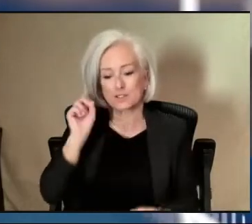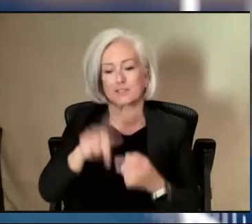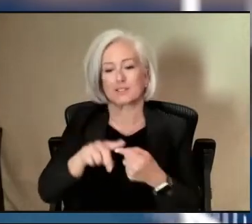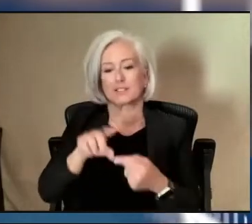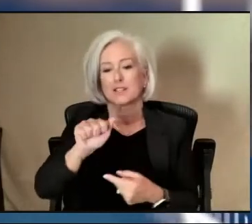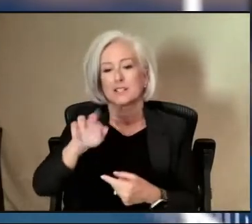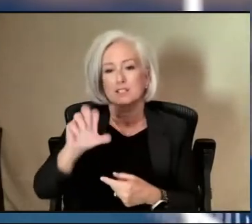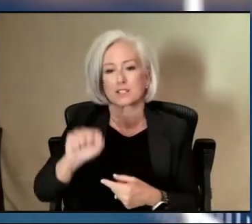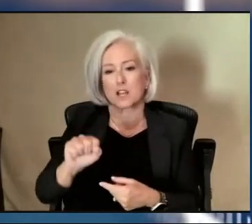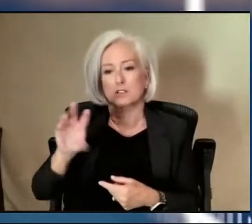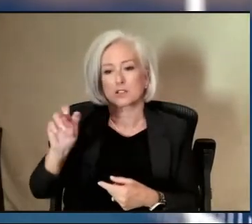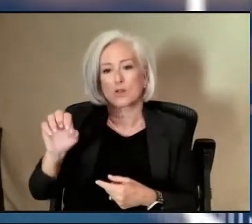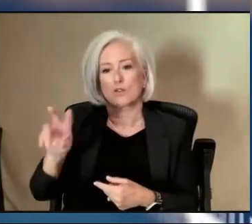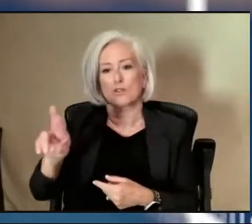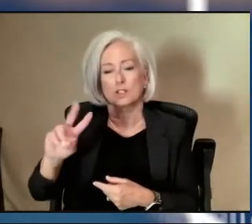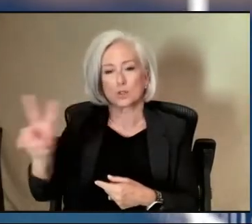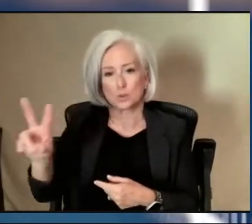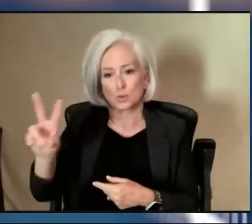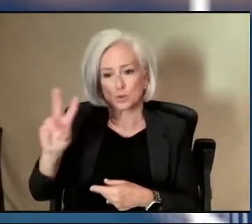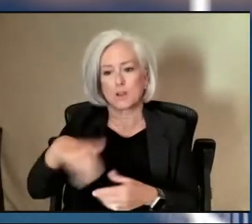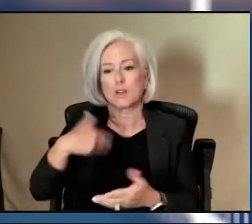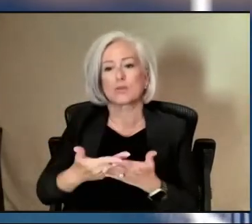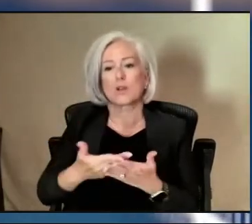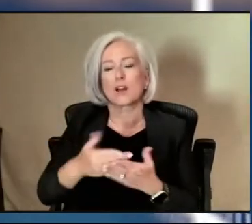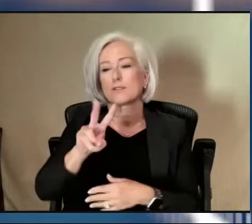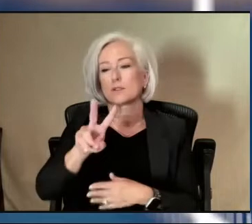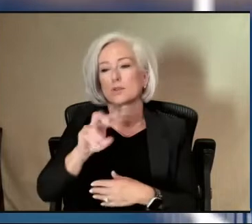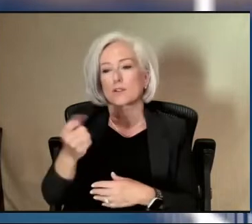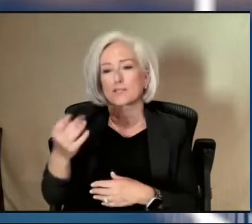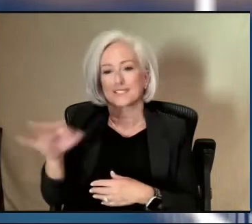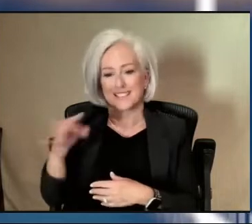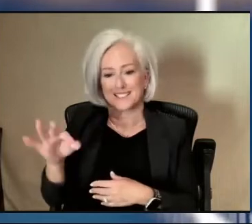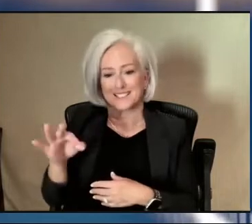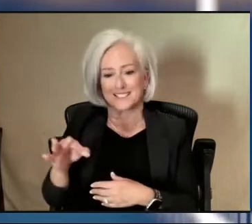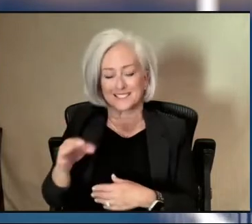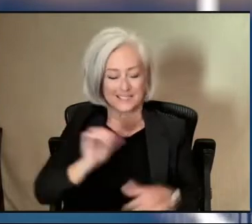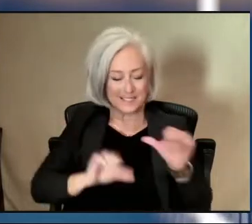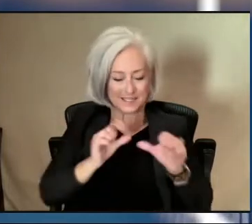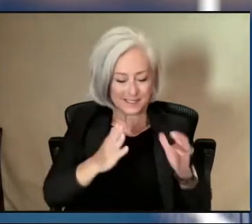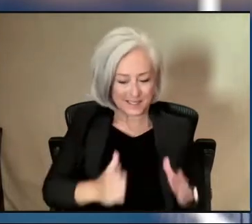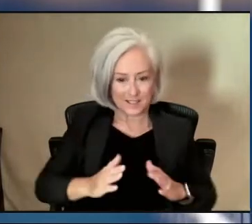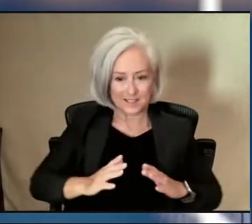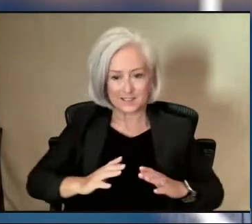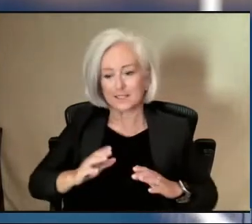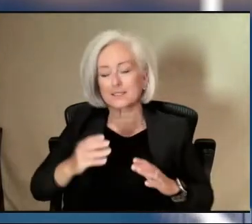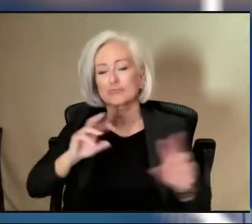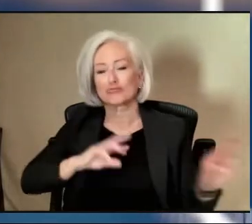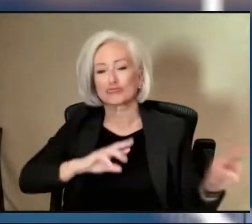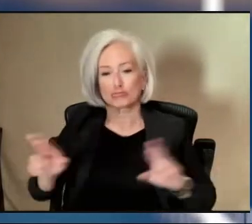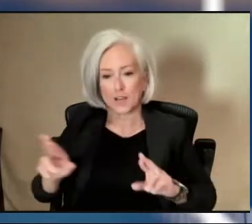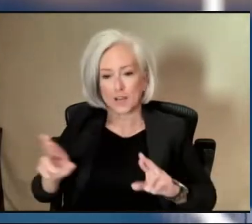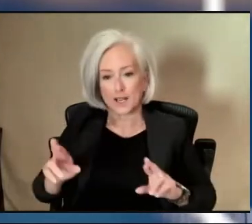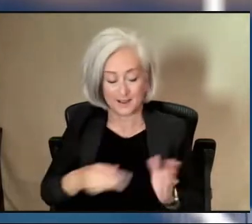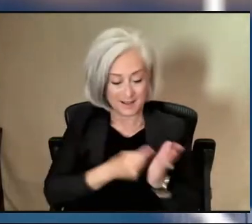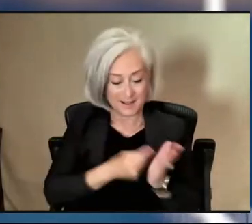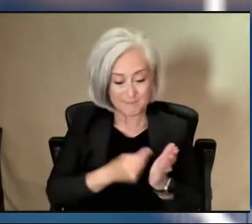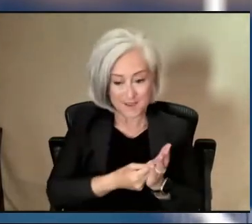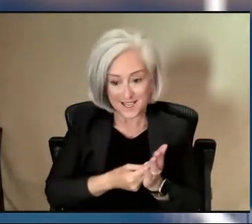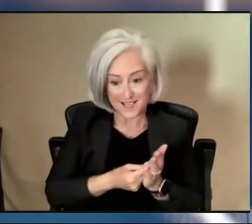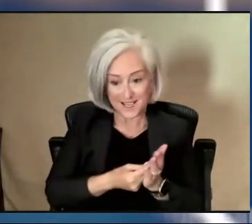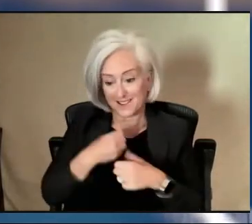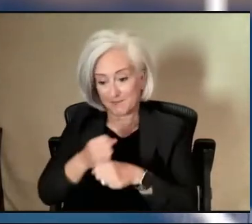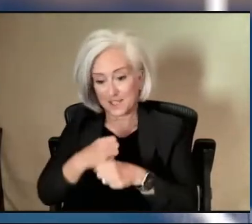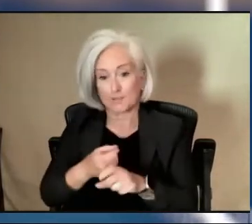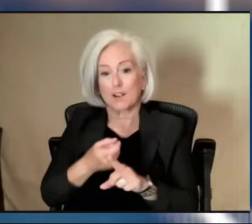arrived in 2019. Scientists were ready. Money and manufacturing made possible in part through Operation Warp Speed fueled